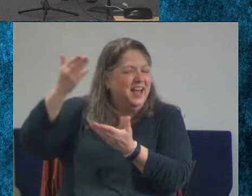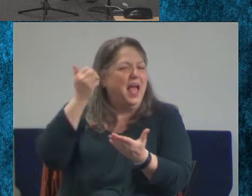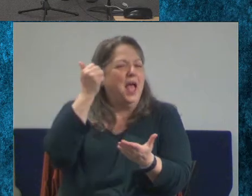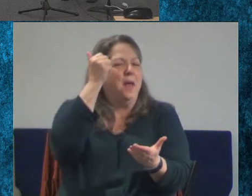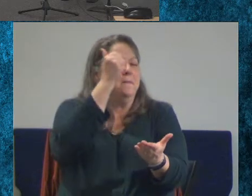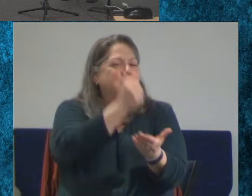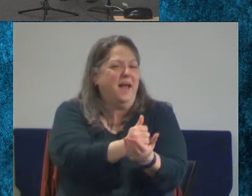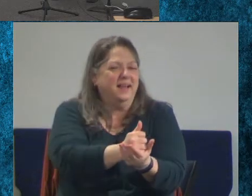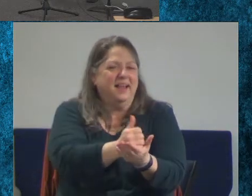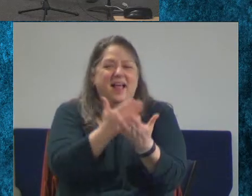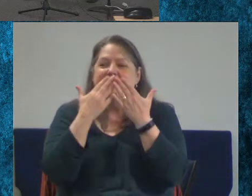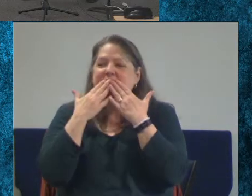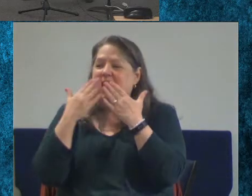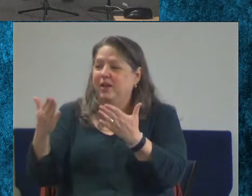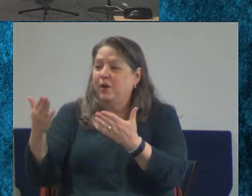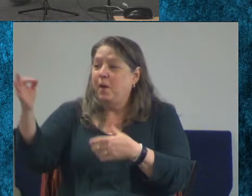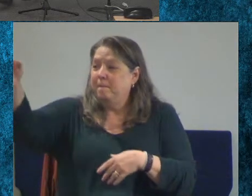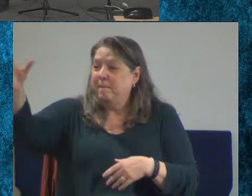Amen. Thank you.